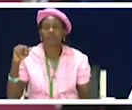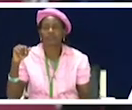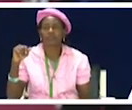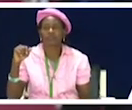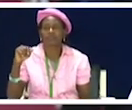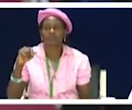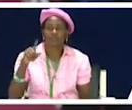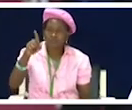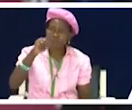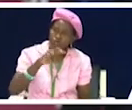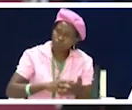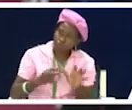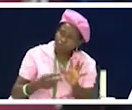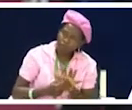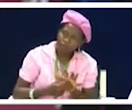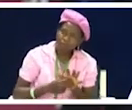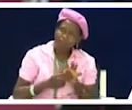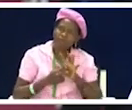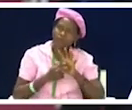"You mean..."